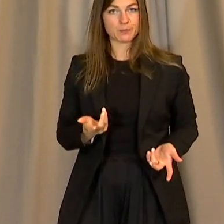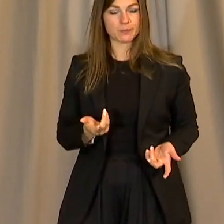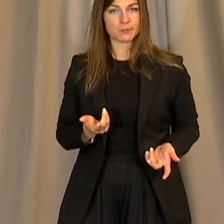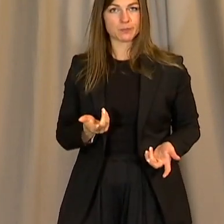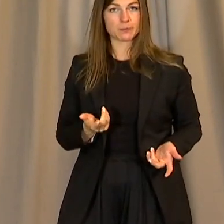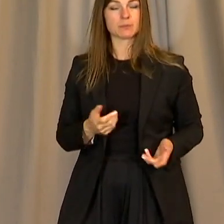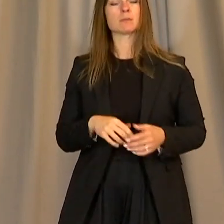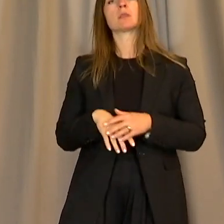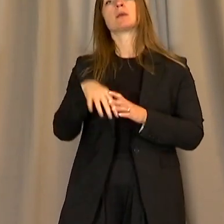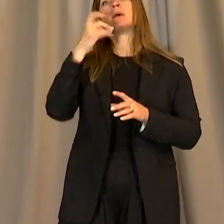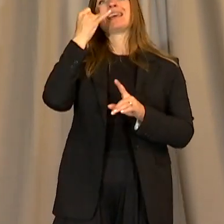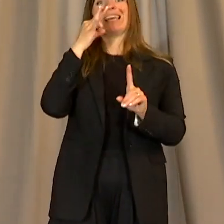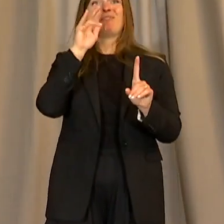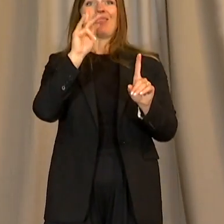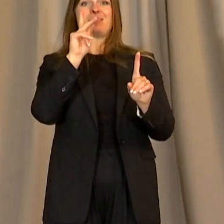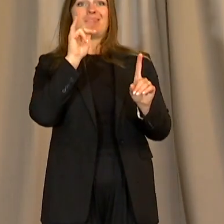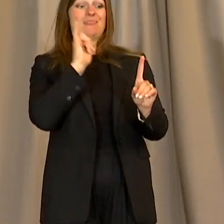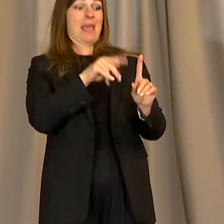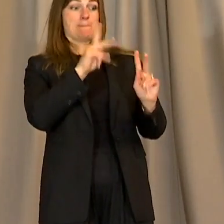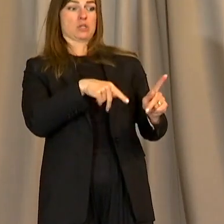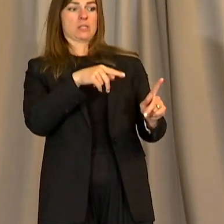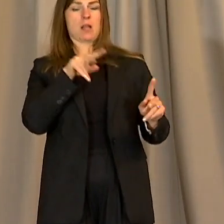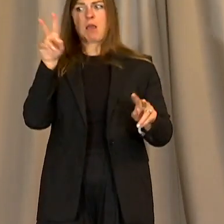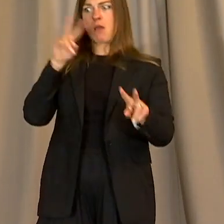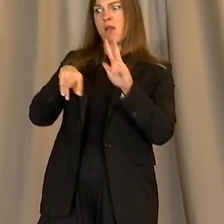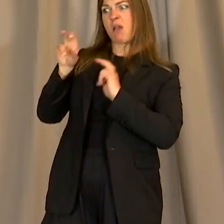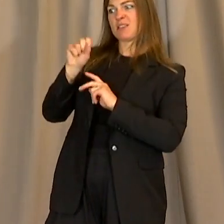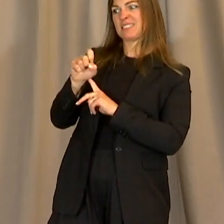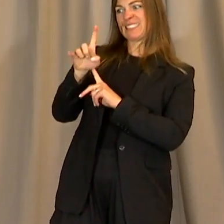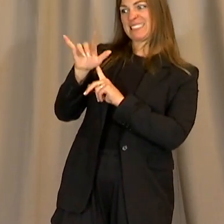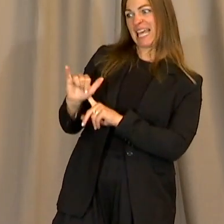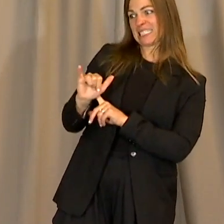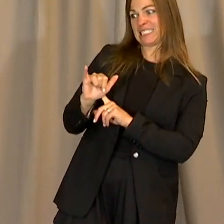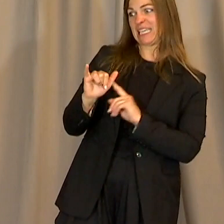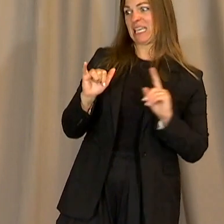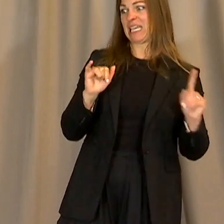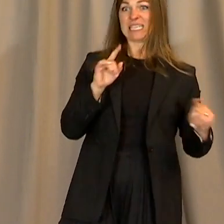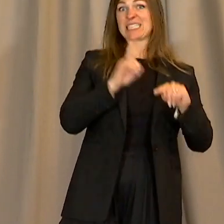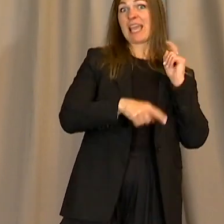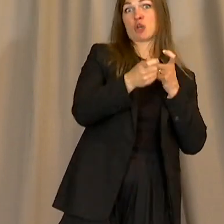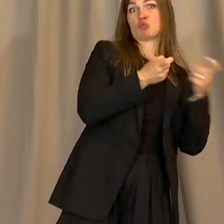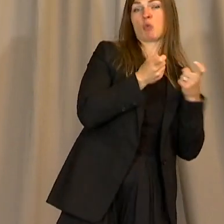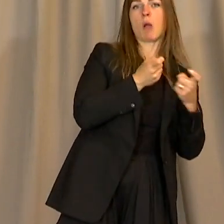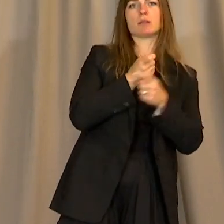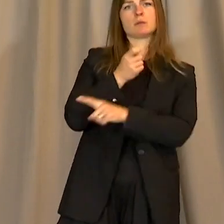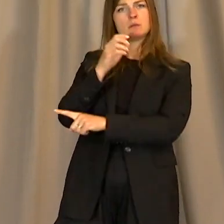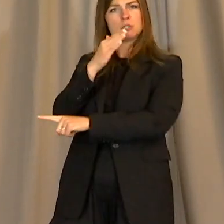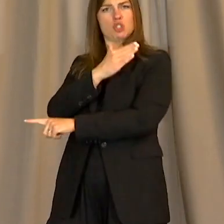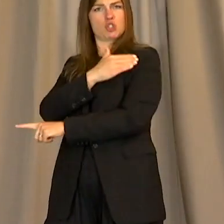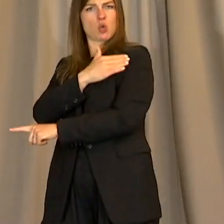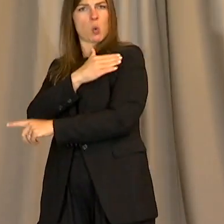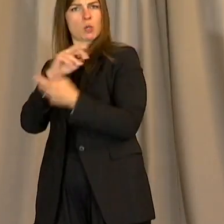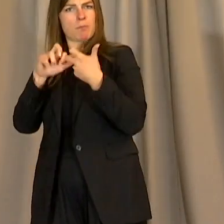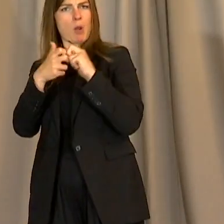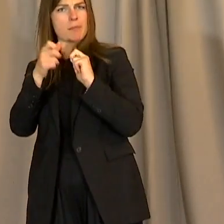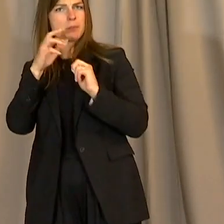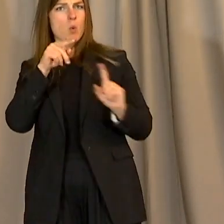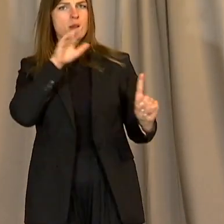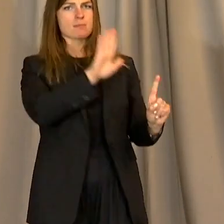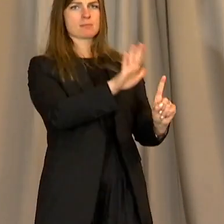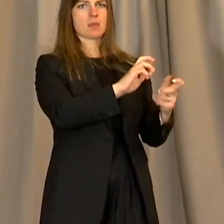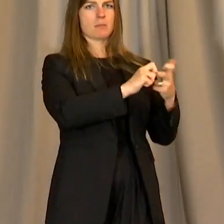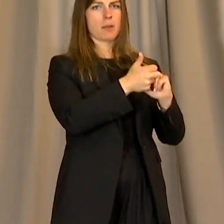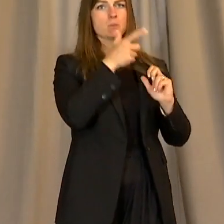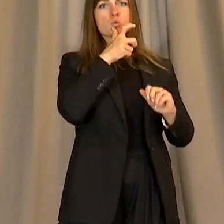And if that person cannot control themselves, is that really the sexy shoulder problem or the person who can't control